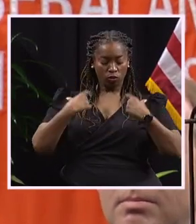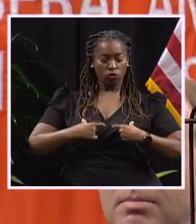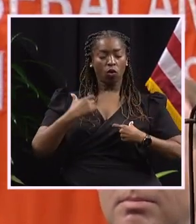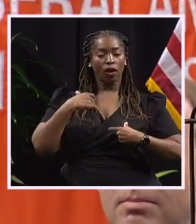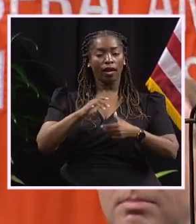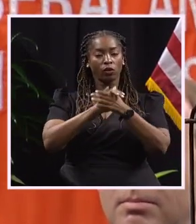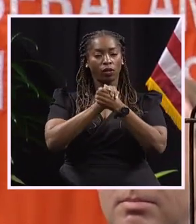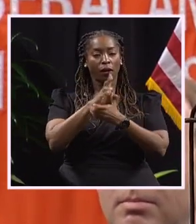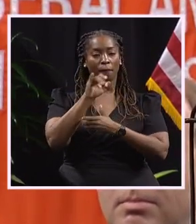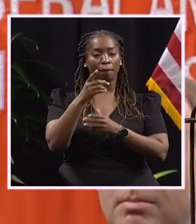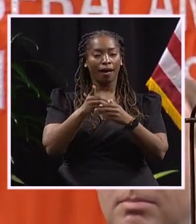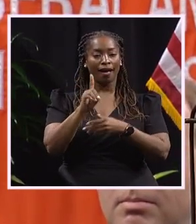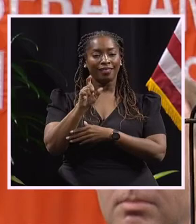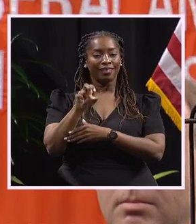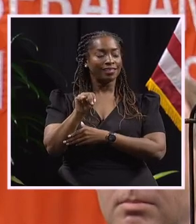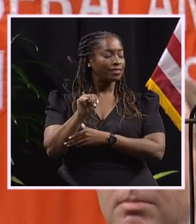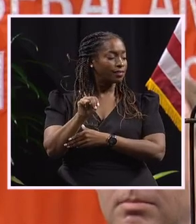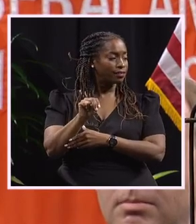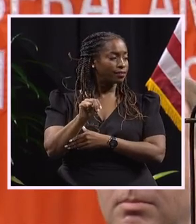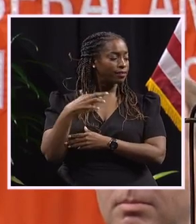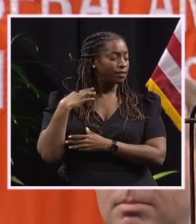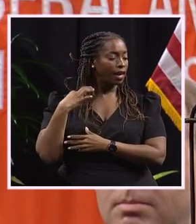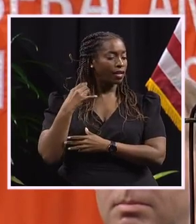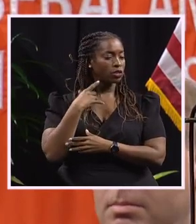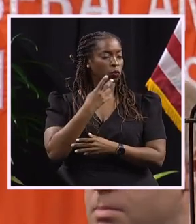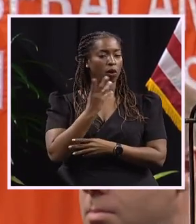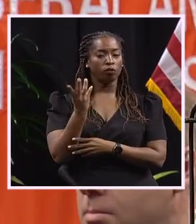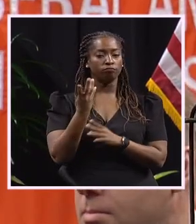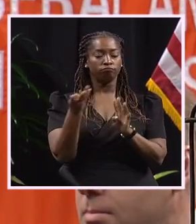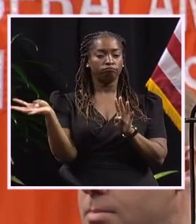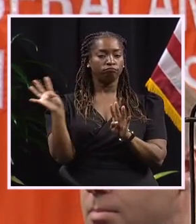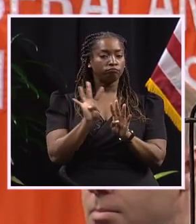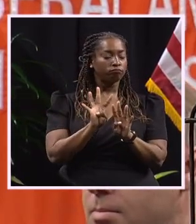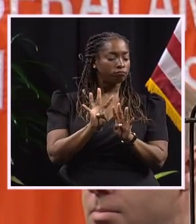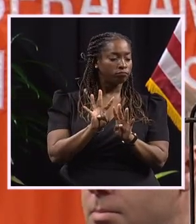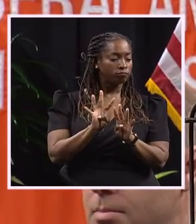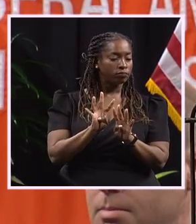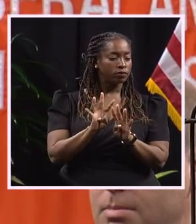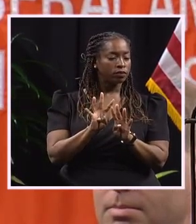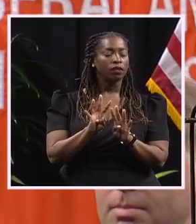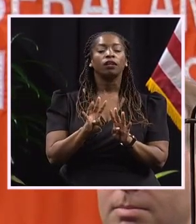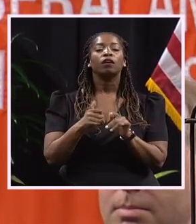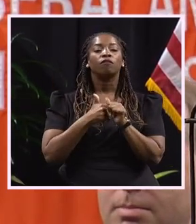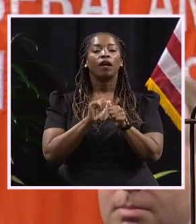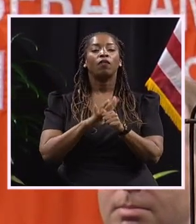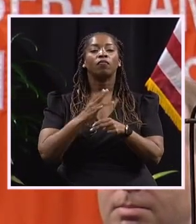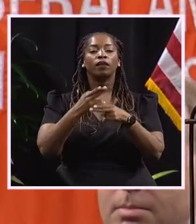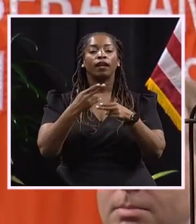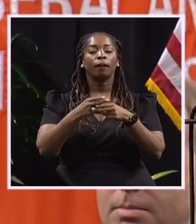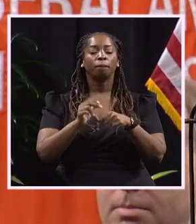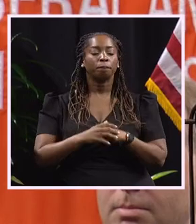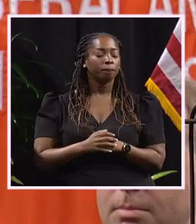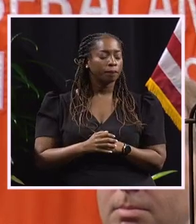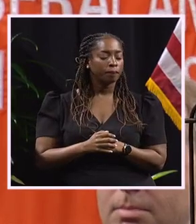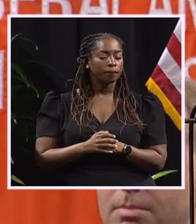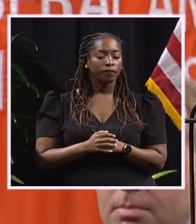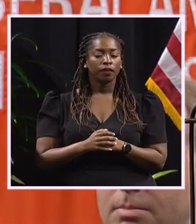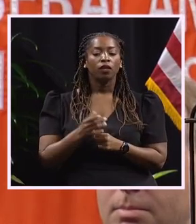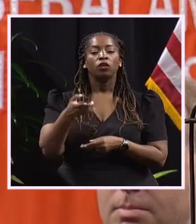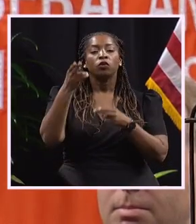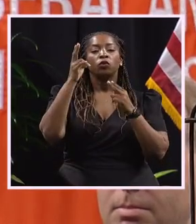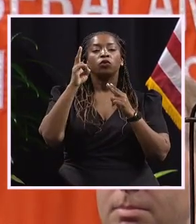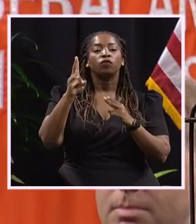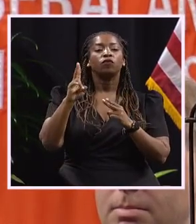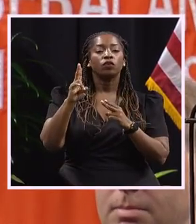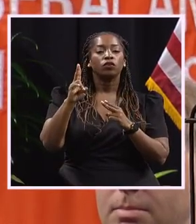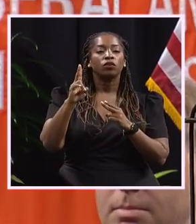dean. Candidates will cross the stage according to their seated order rather than alphabetically. University Honors graduates will wear the gold